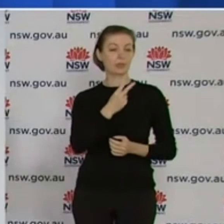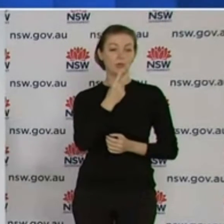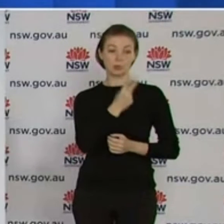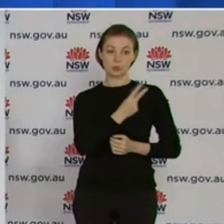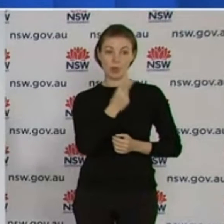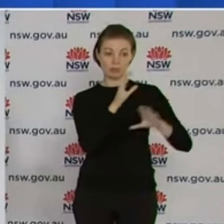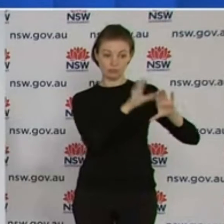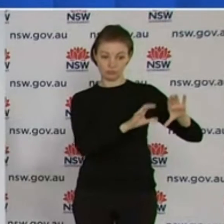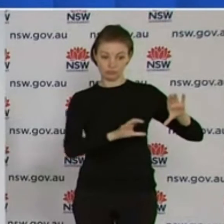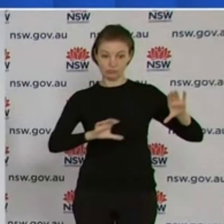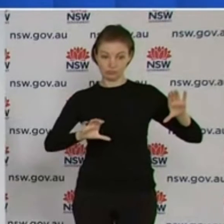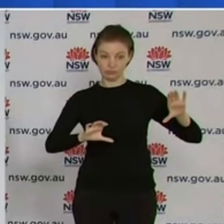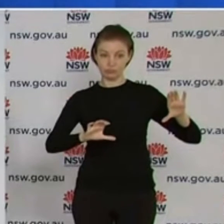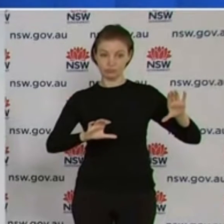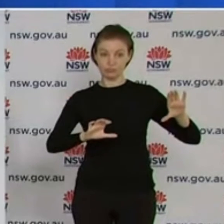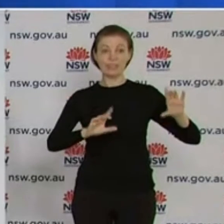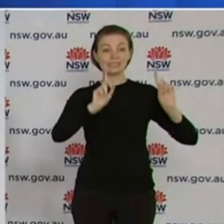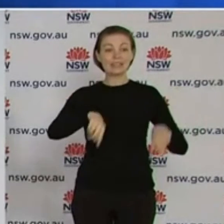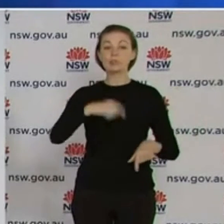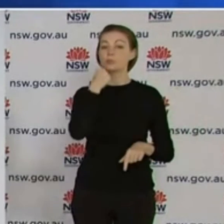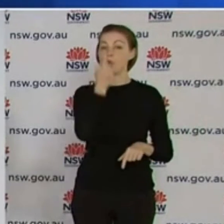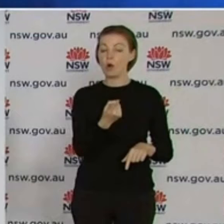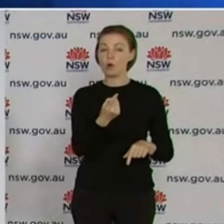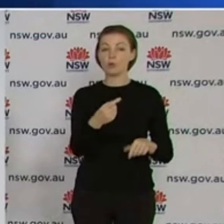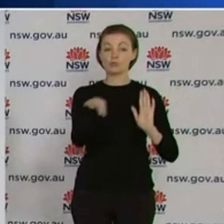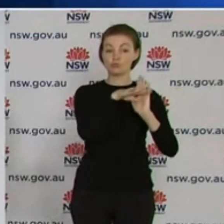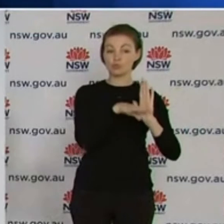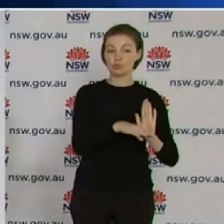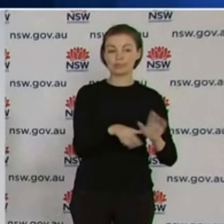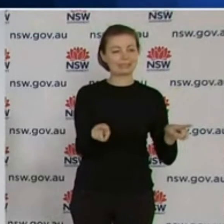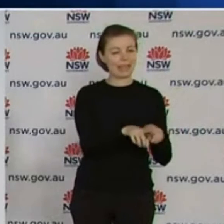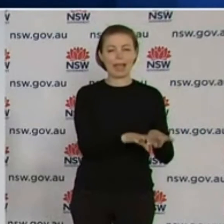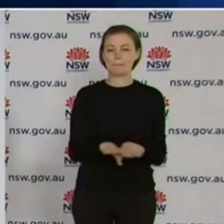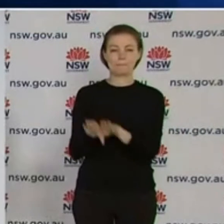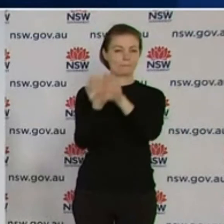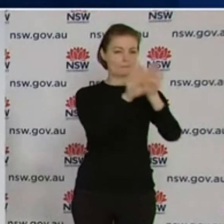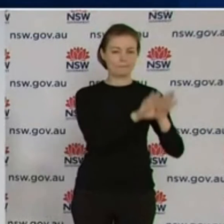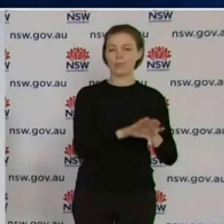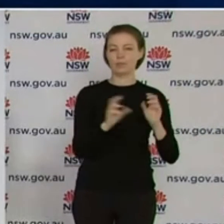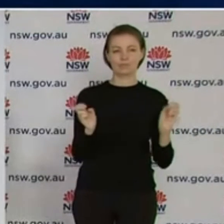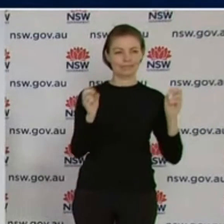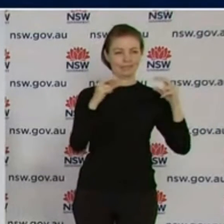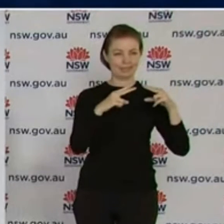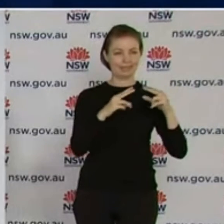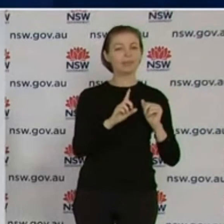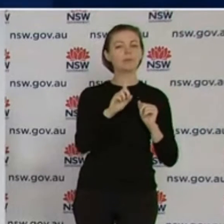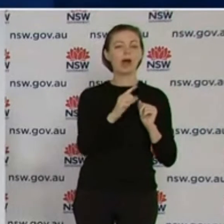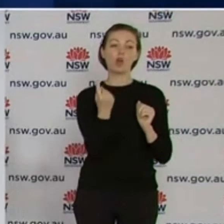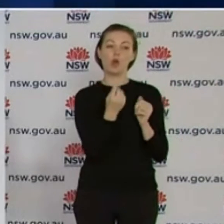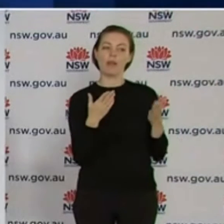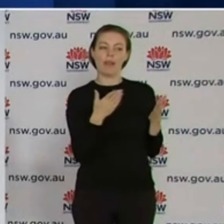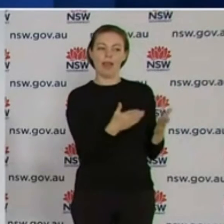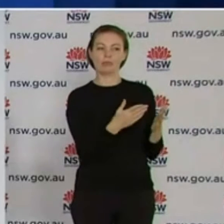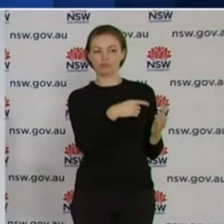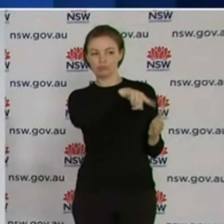the rules from tomorrow will be the same across Sydney, except for the list of authorised workers and the permit system, and that's